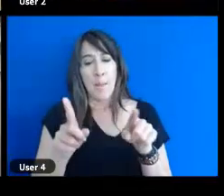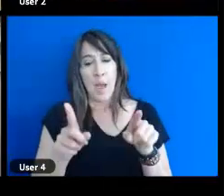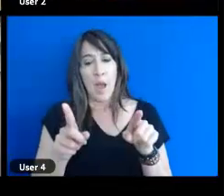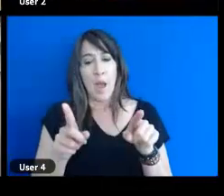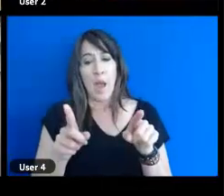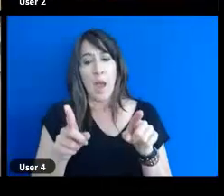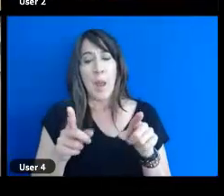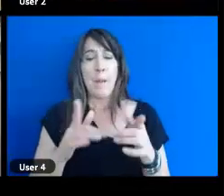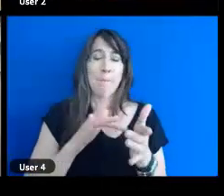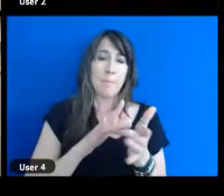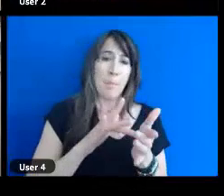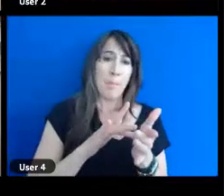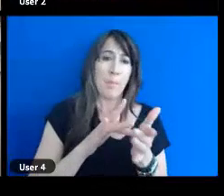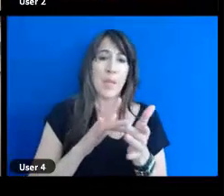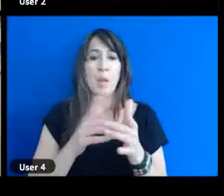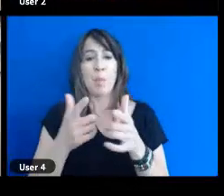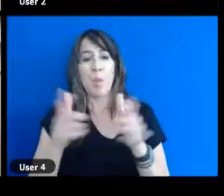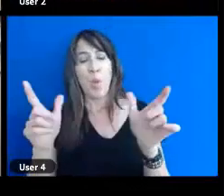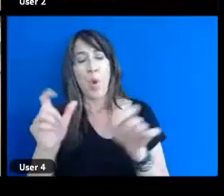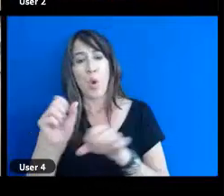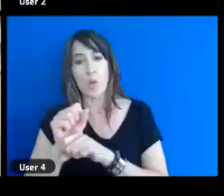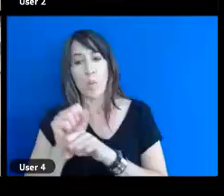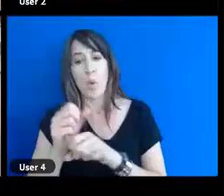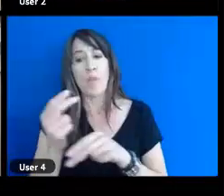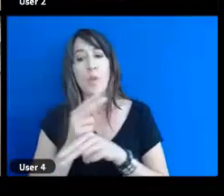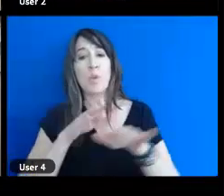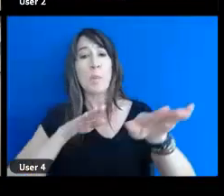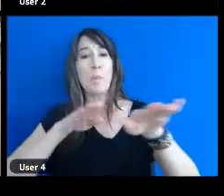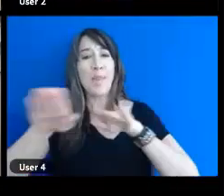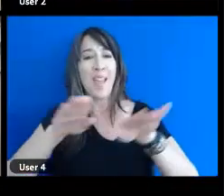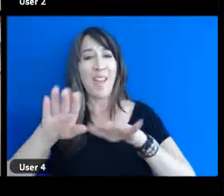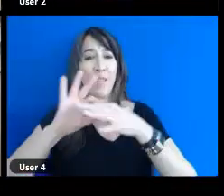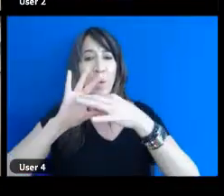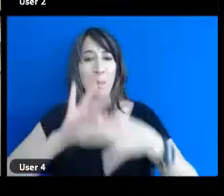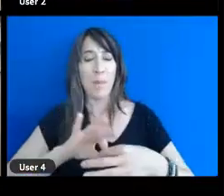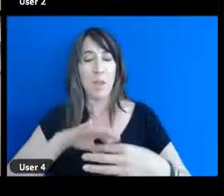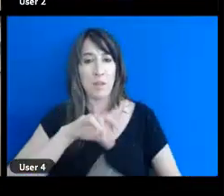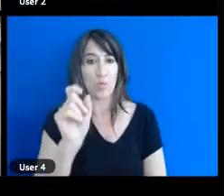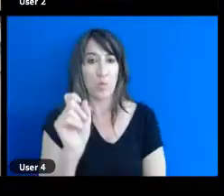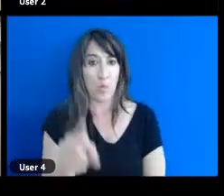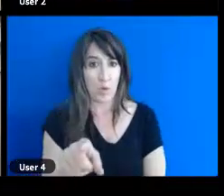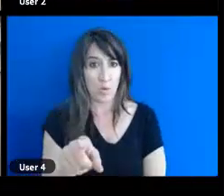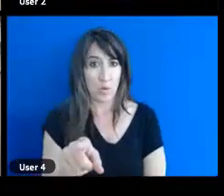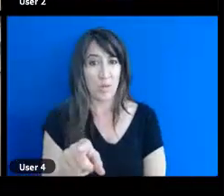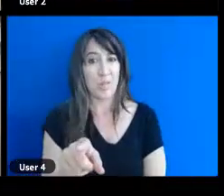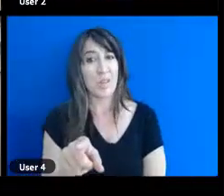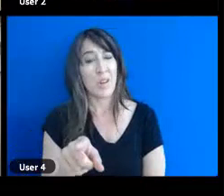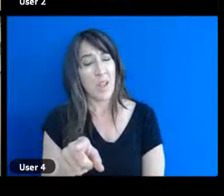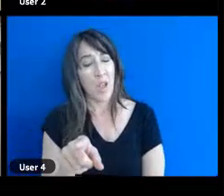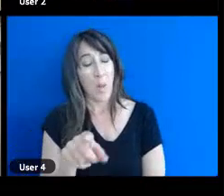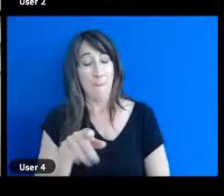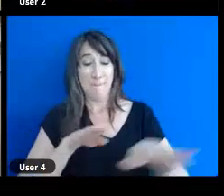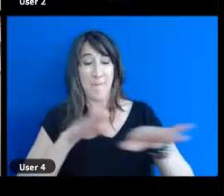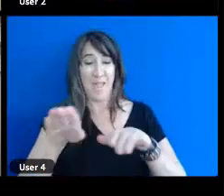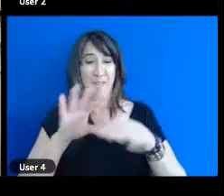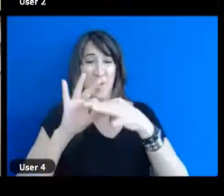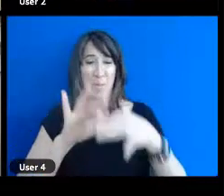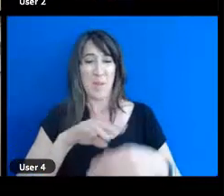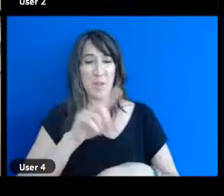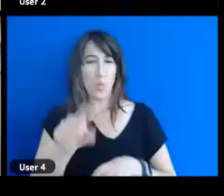using behavior-based questions. Chances are you are. Certainly medium and larger employers have long